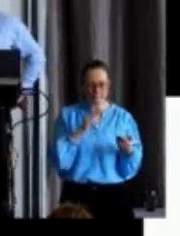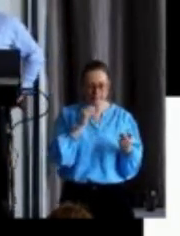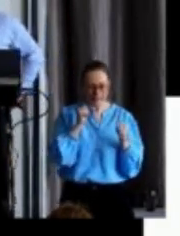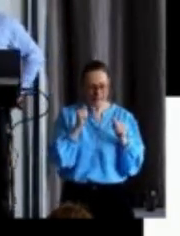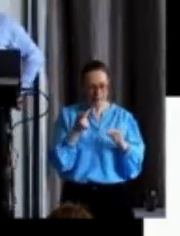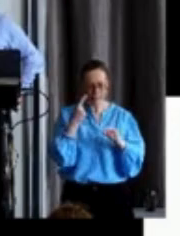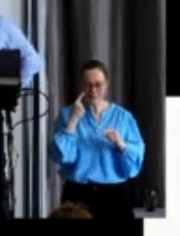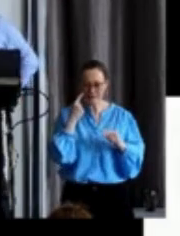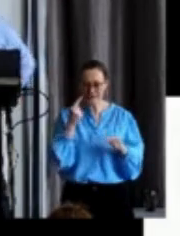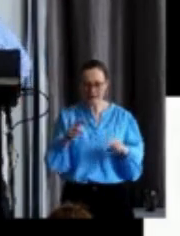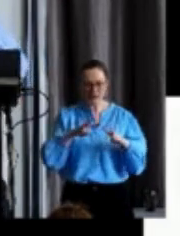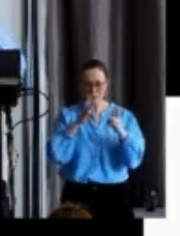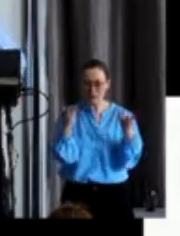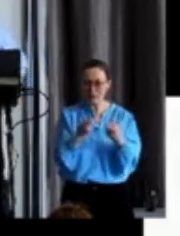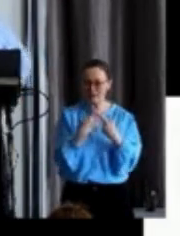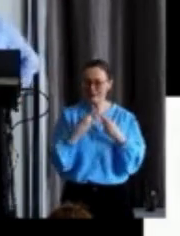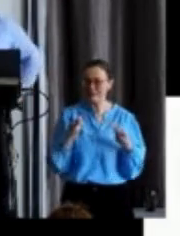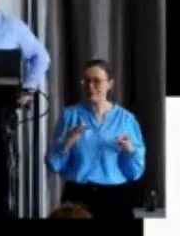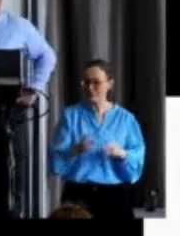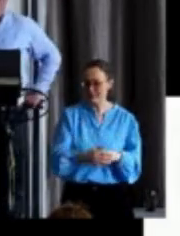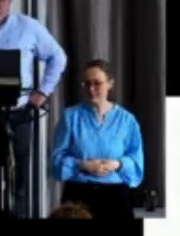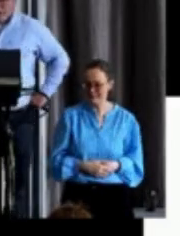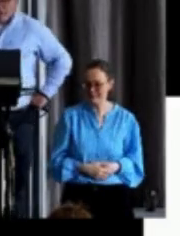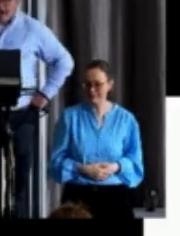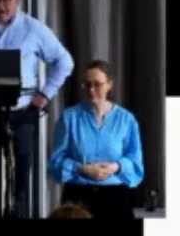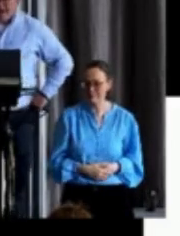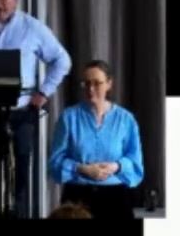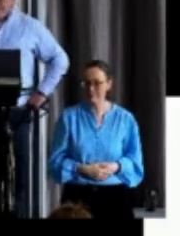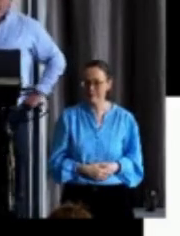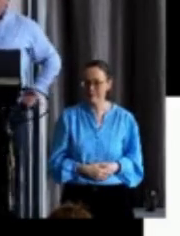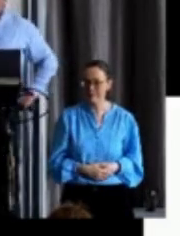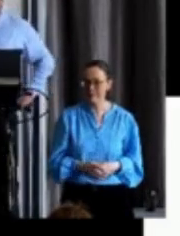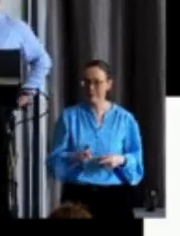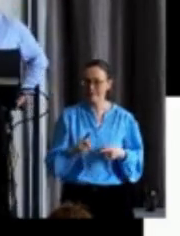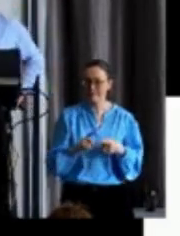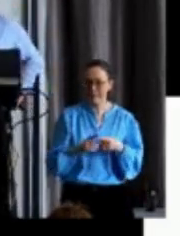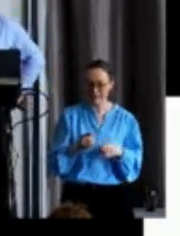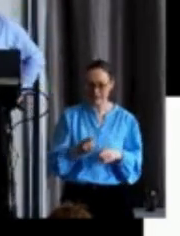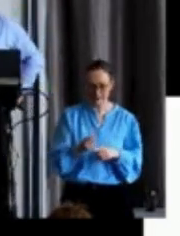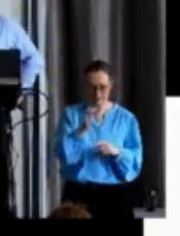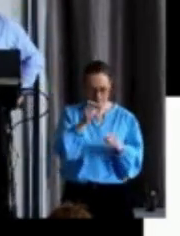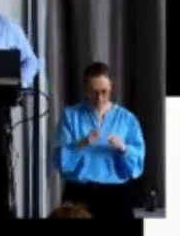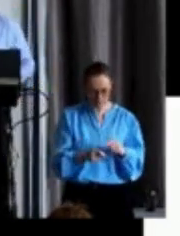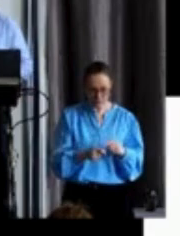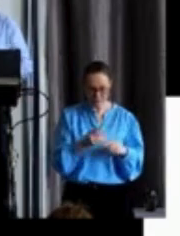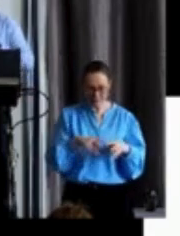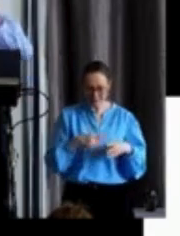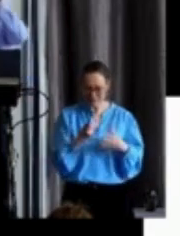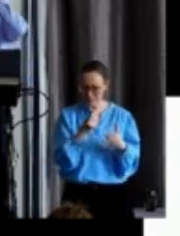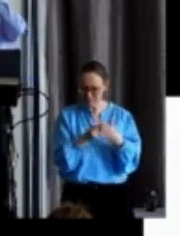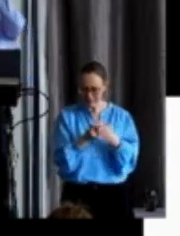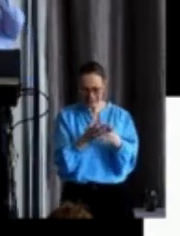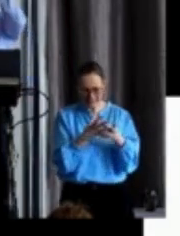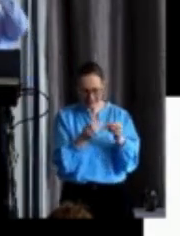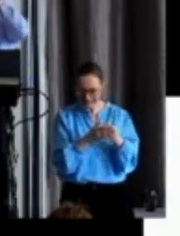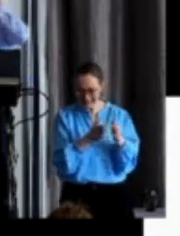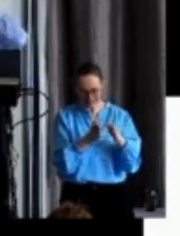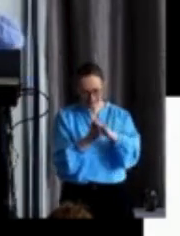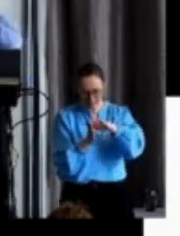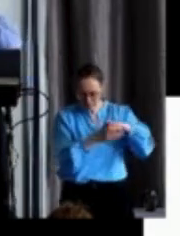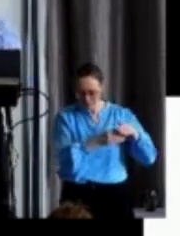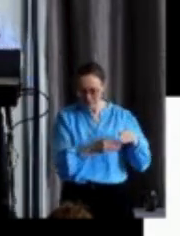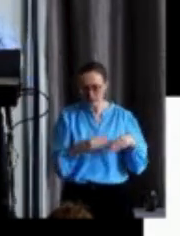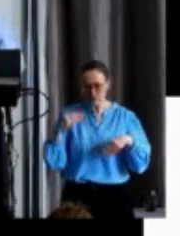see the world completely differently, if you like. And it helped them refocus not on material possession, but becoming more caring to